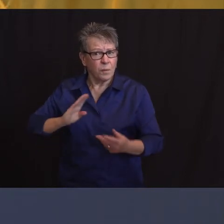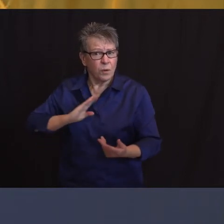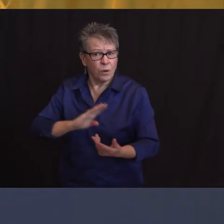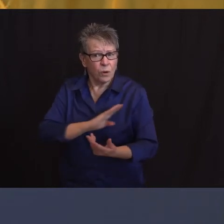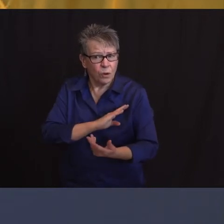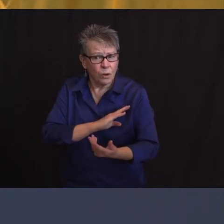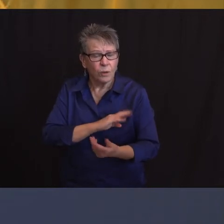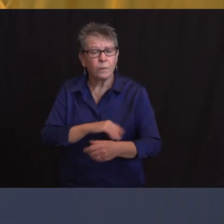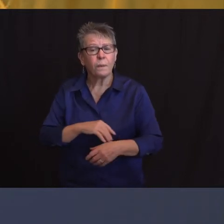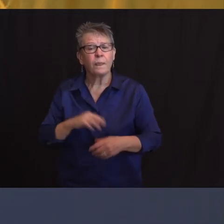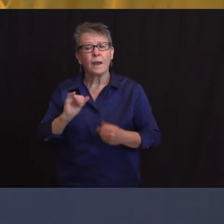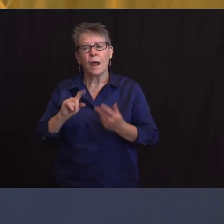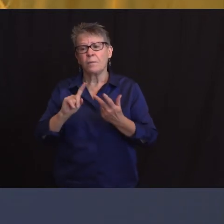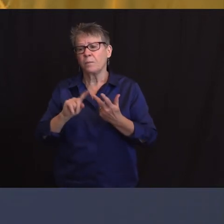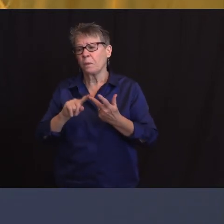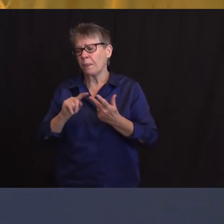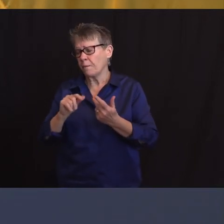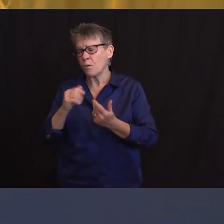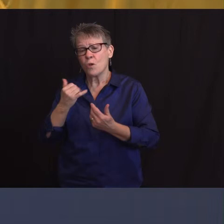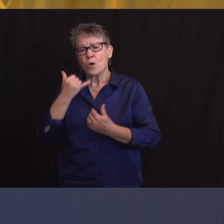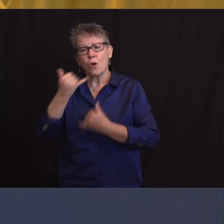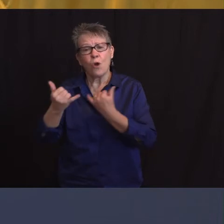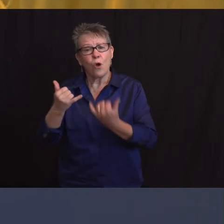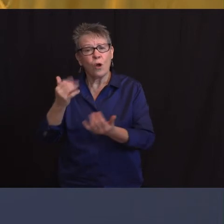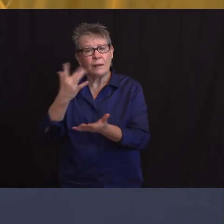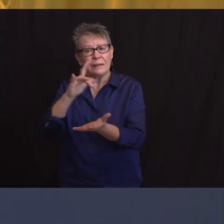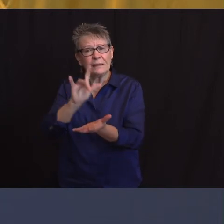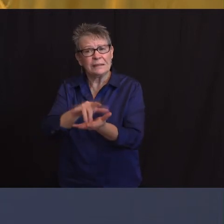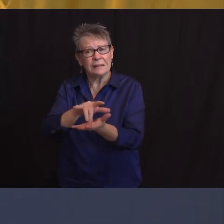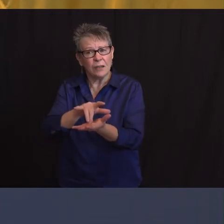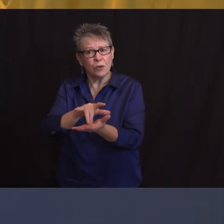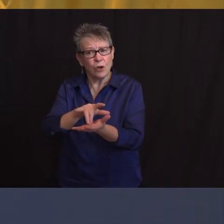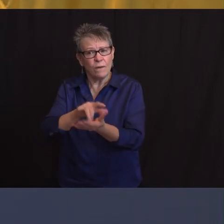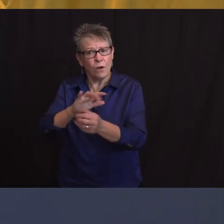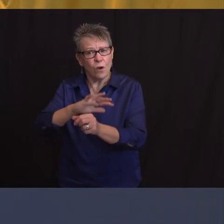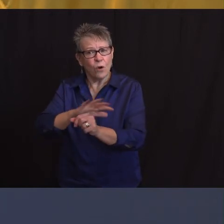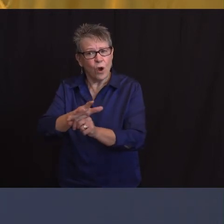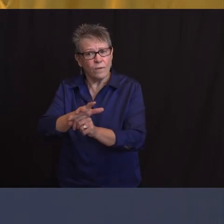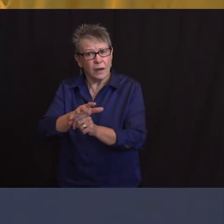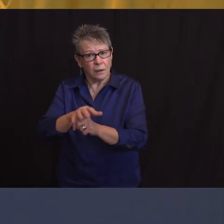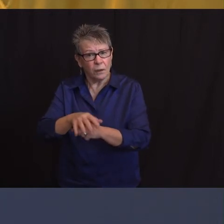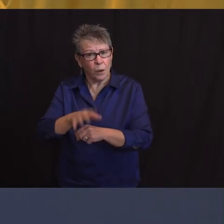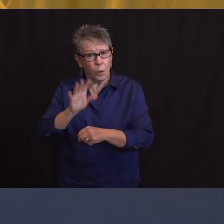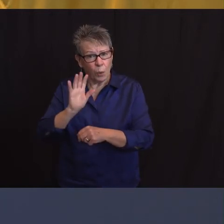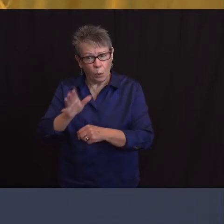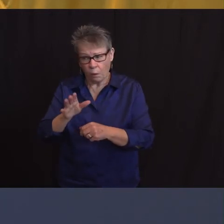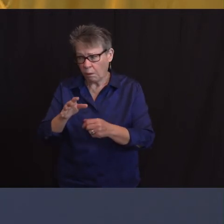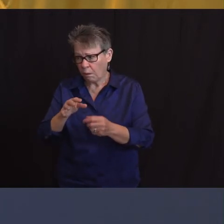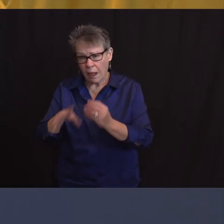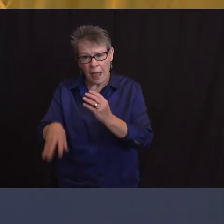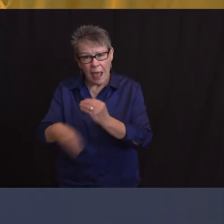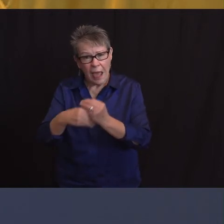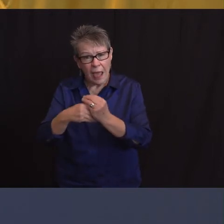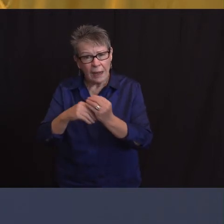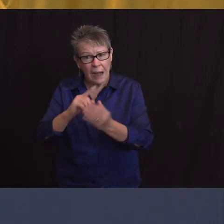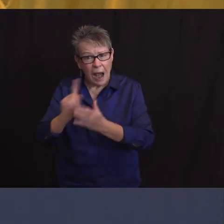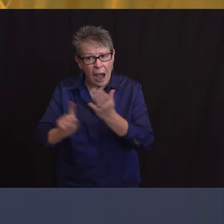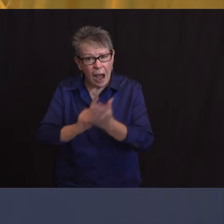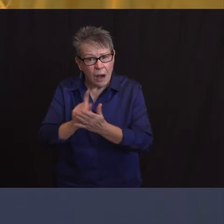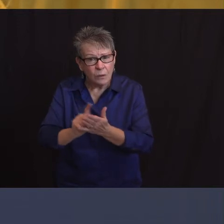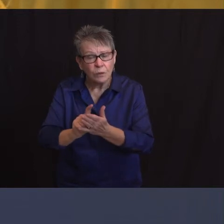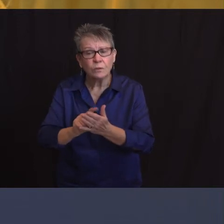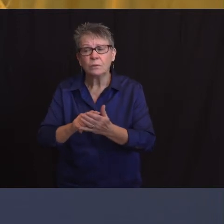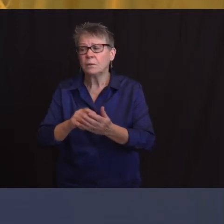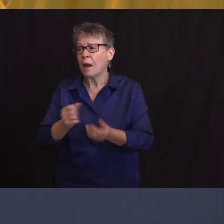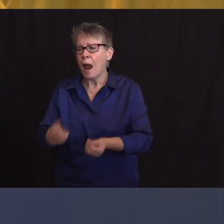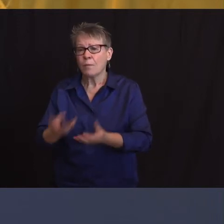Can anybody give information about the value of that contract? How much is the state paying the vendor for this center? And finally, for the